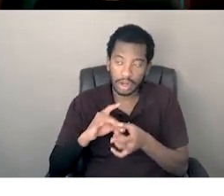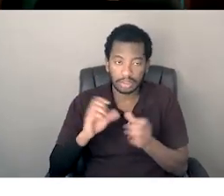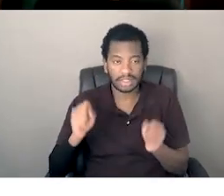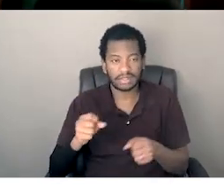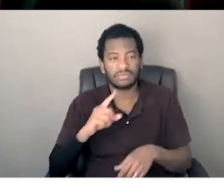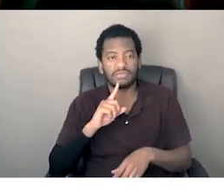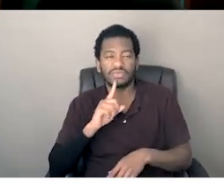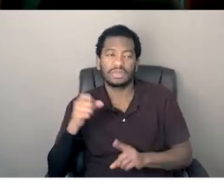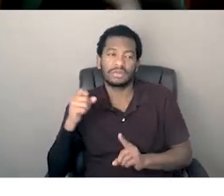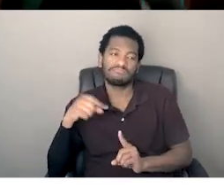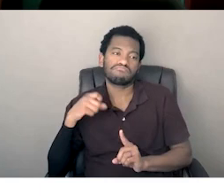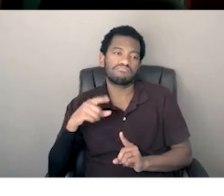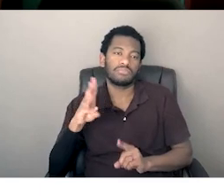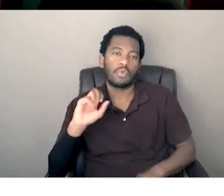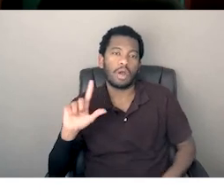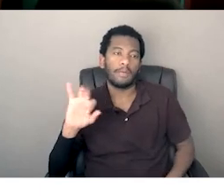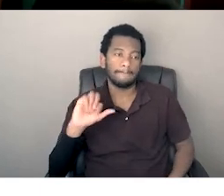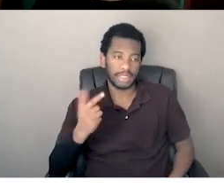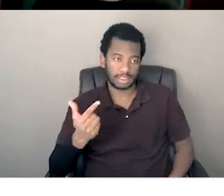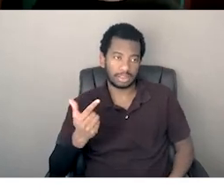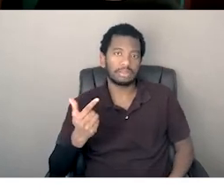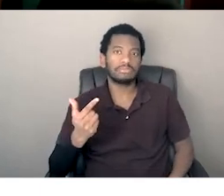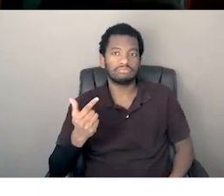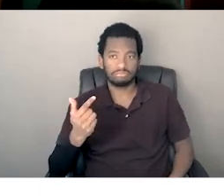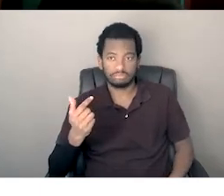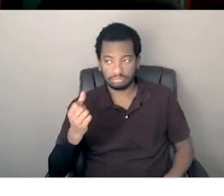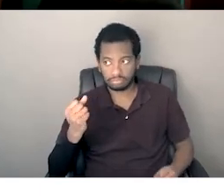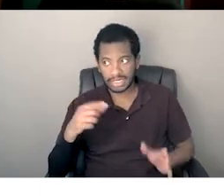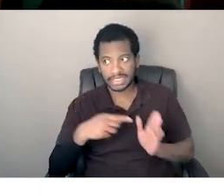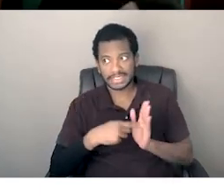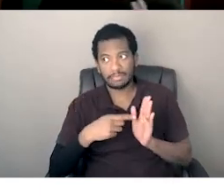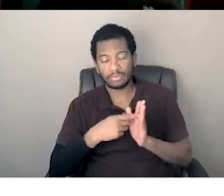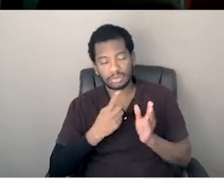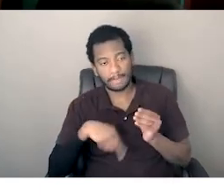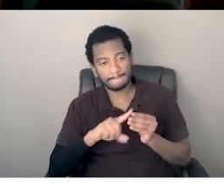toolkit around building access to technology through digital art,